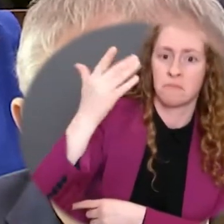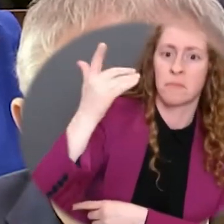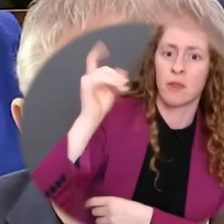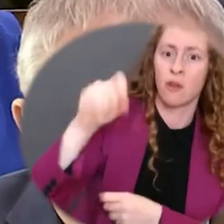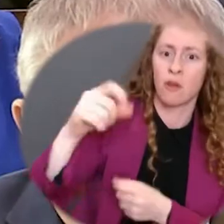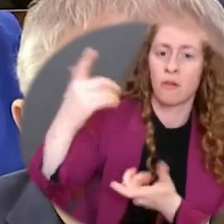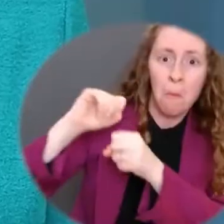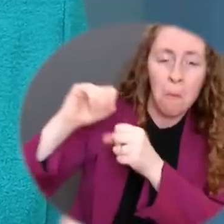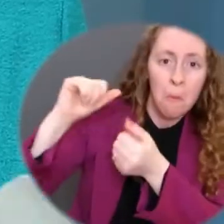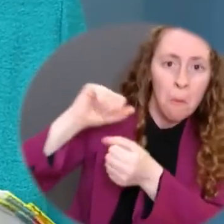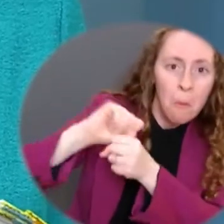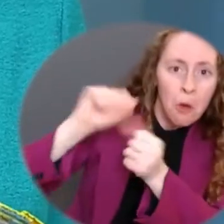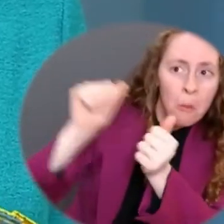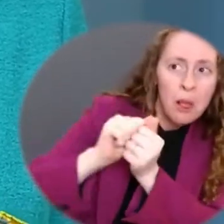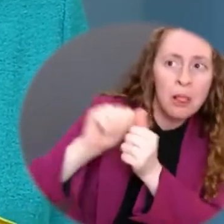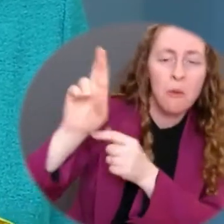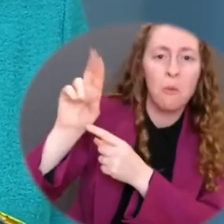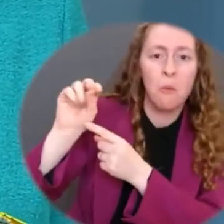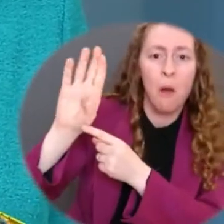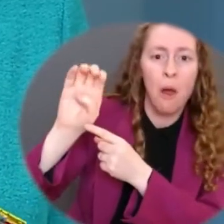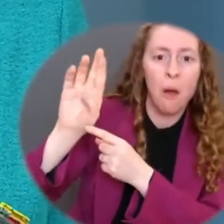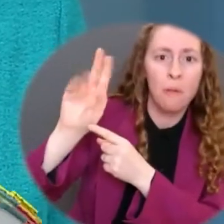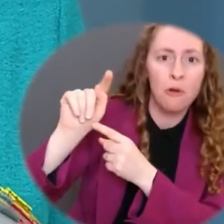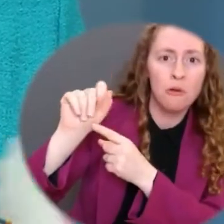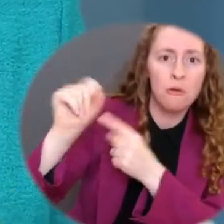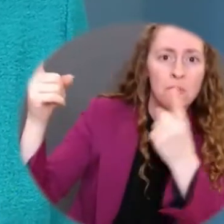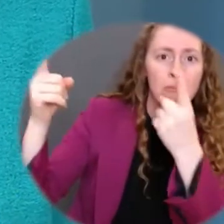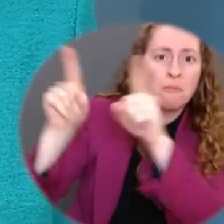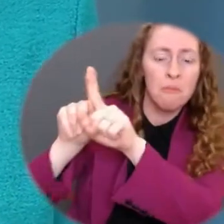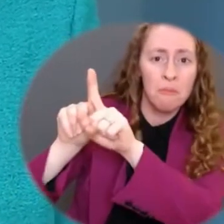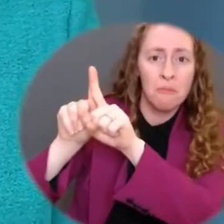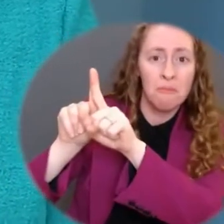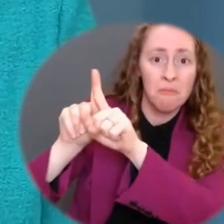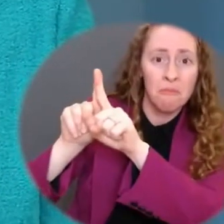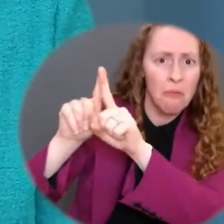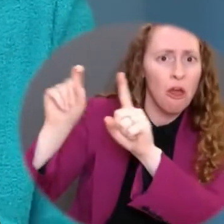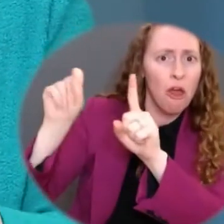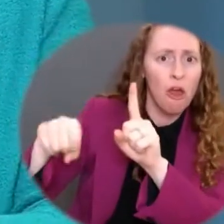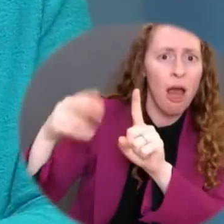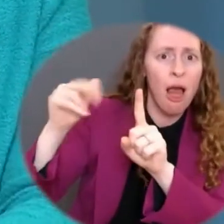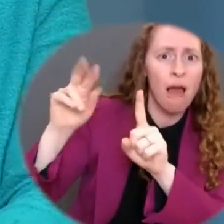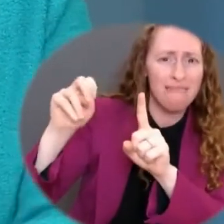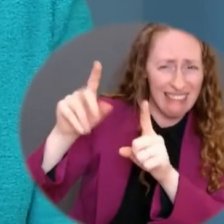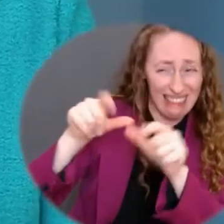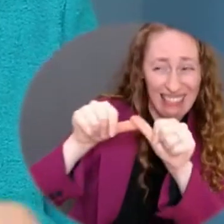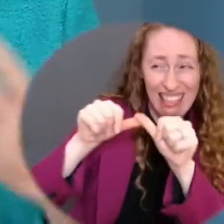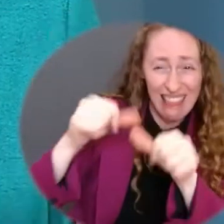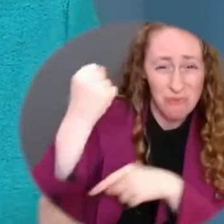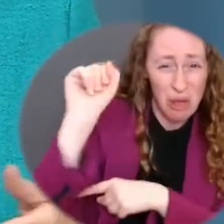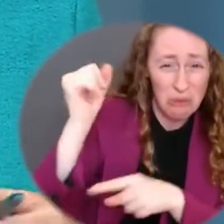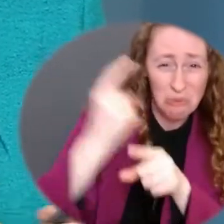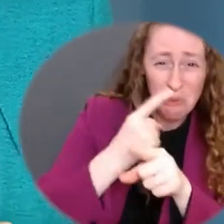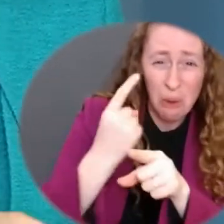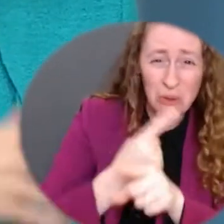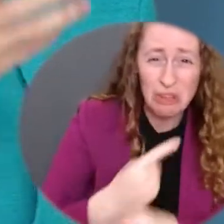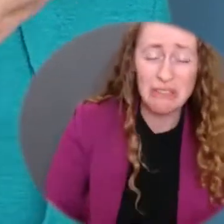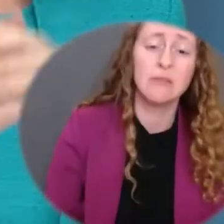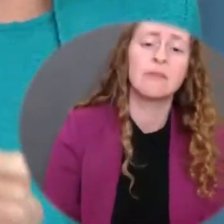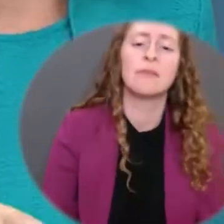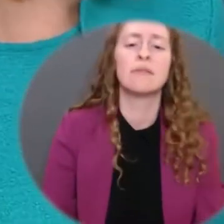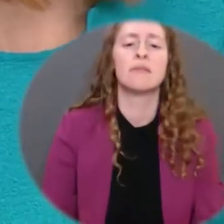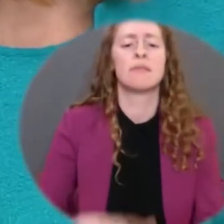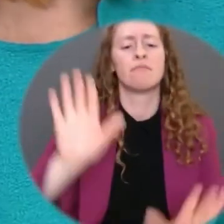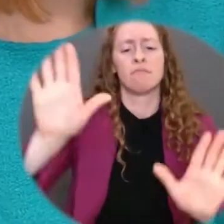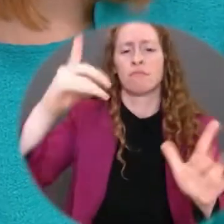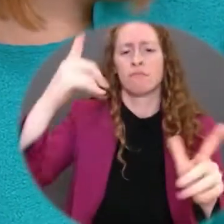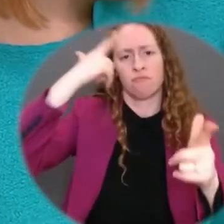or not productive? Look, I would say in terms of the productive question, that's not for me to speak to. Obviously, these justices make decisions as an